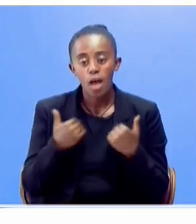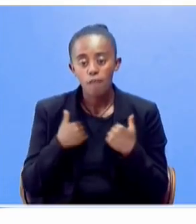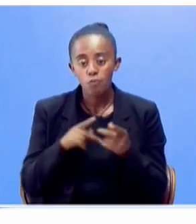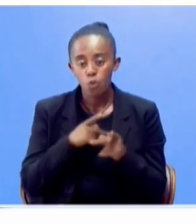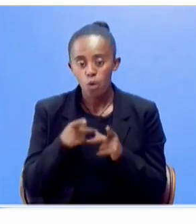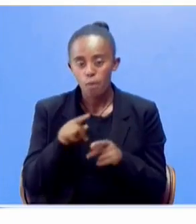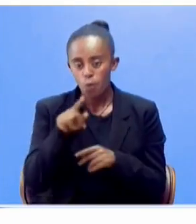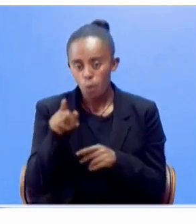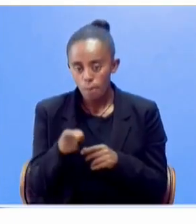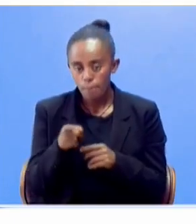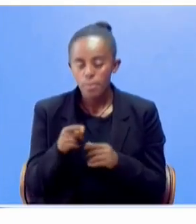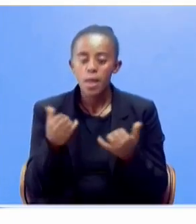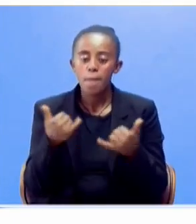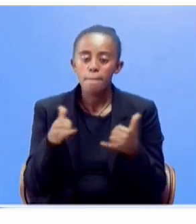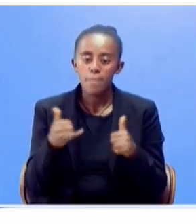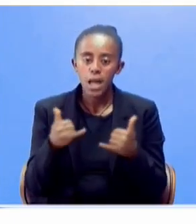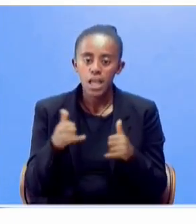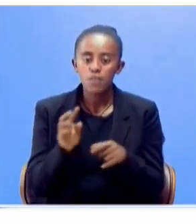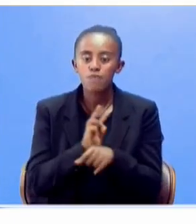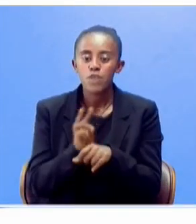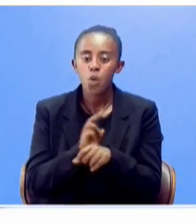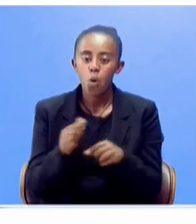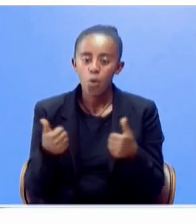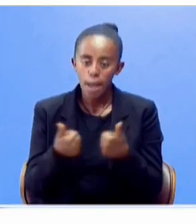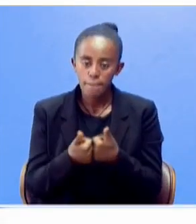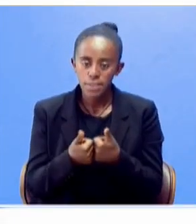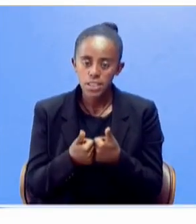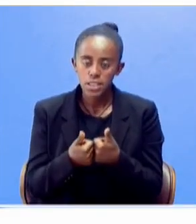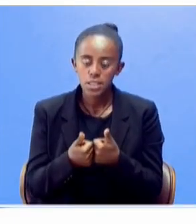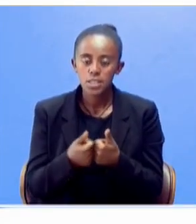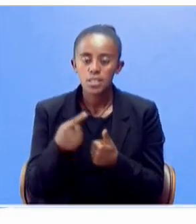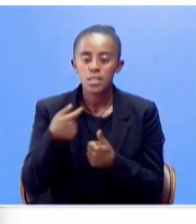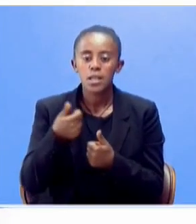comma, playing video games